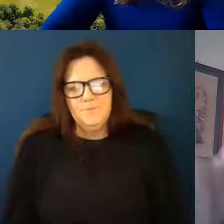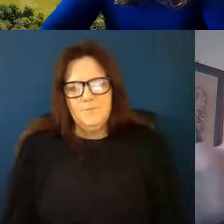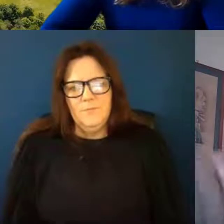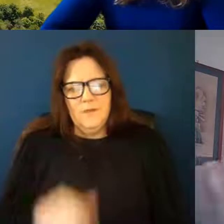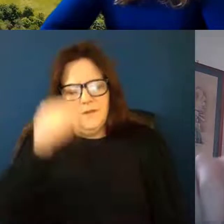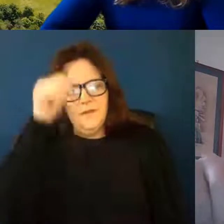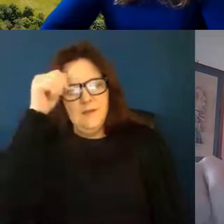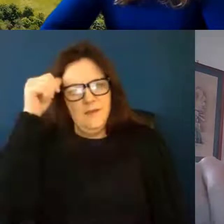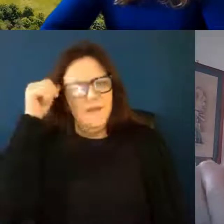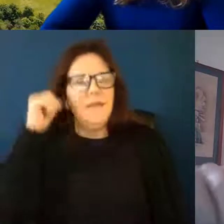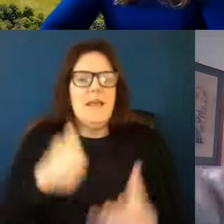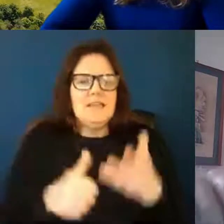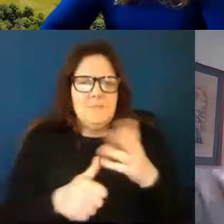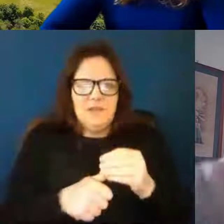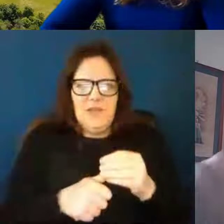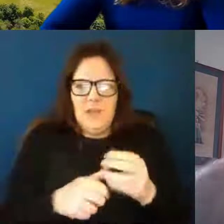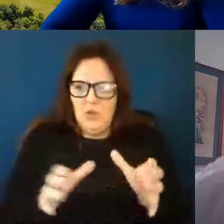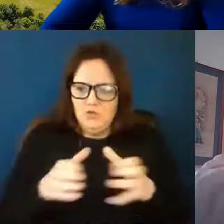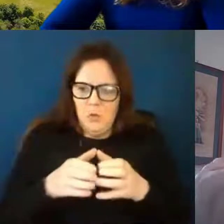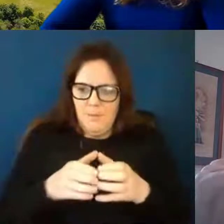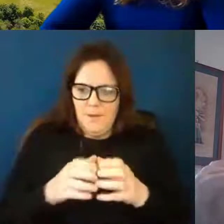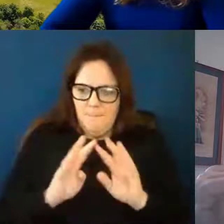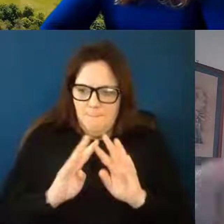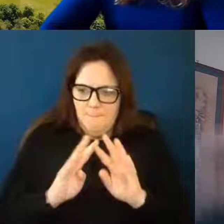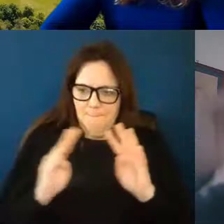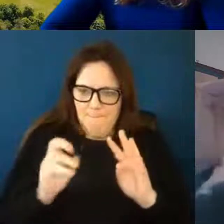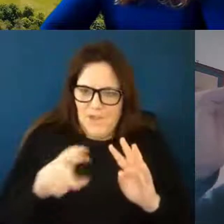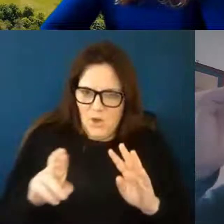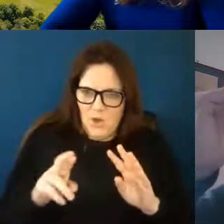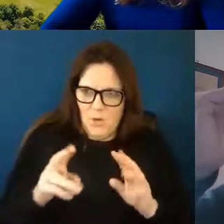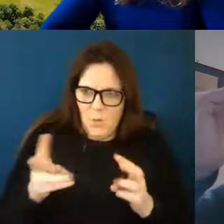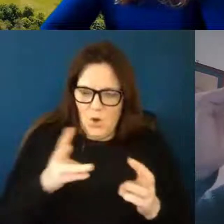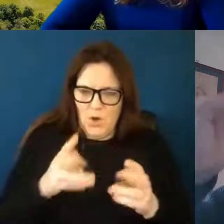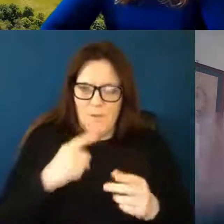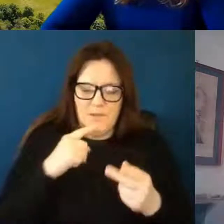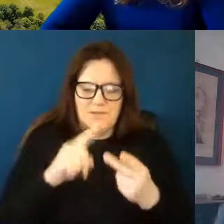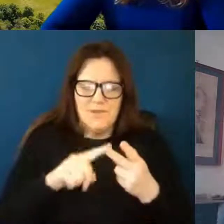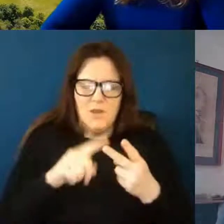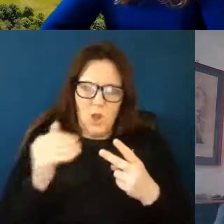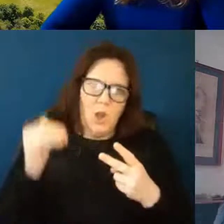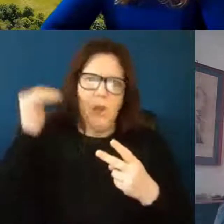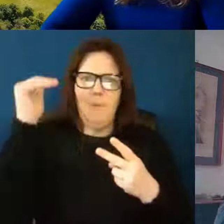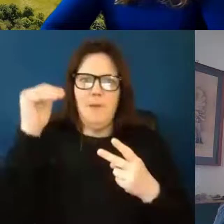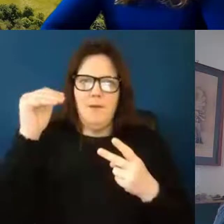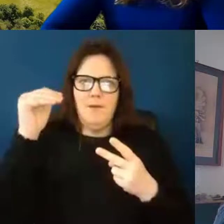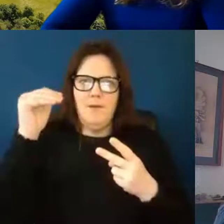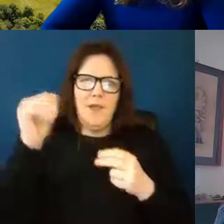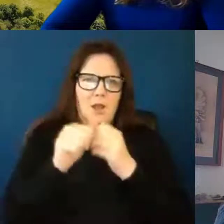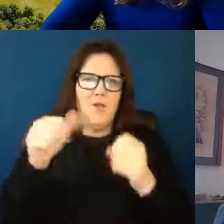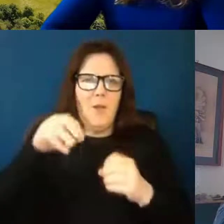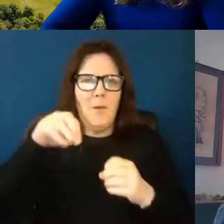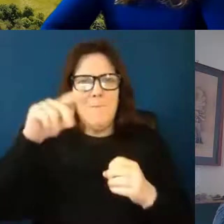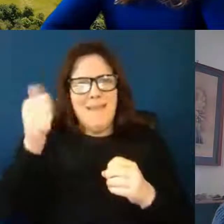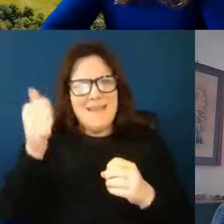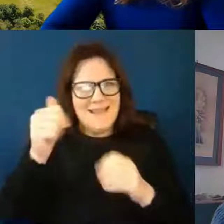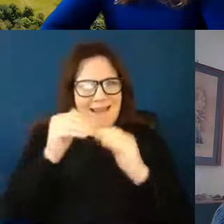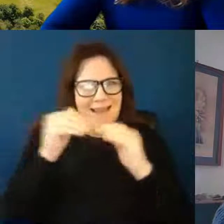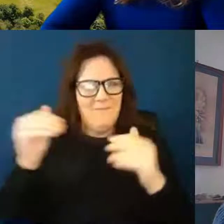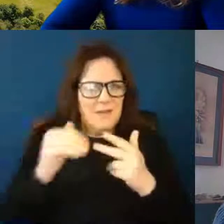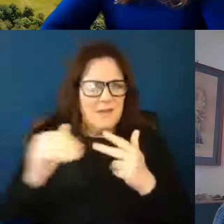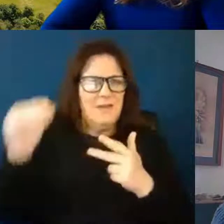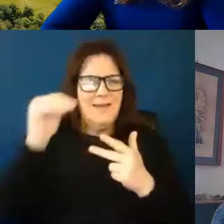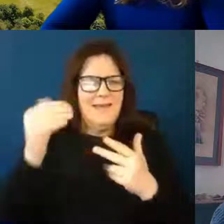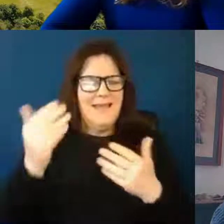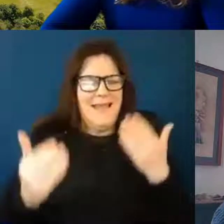group collaborative and peer work. But maybe to take that up a meta level, how do we know what it?